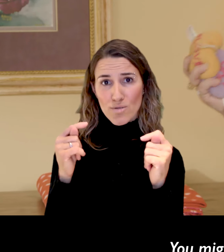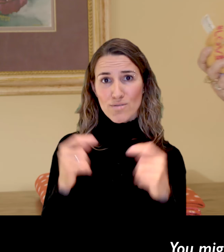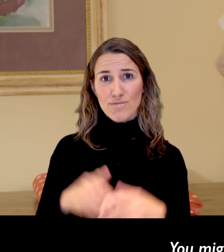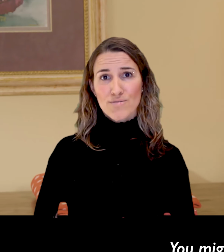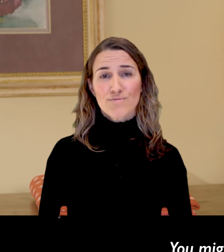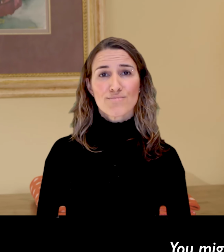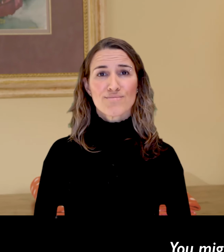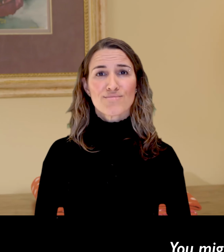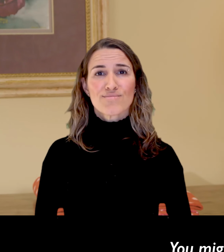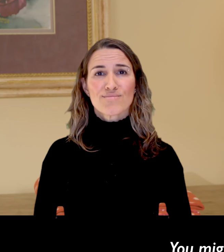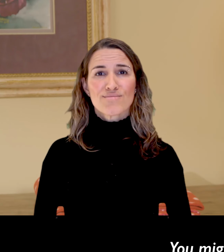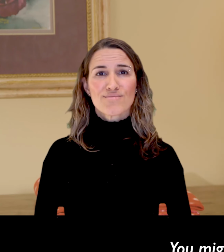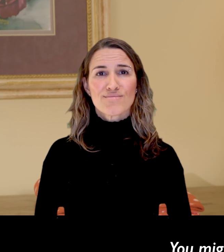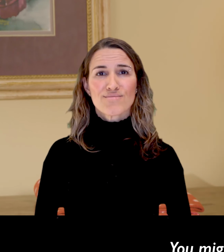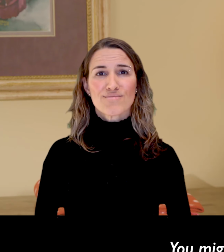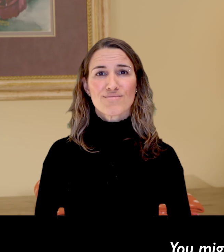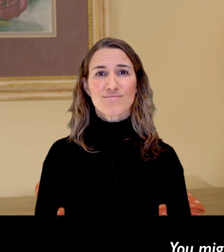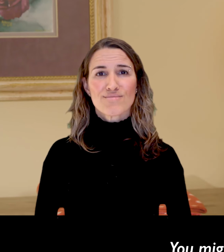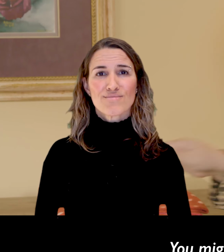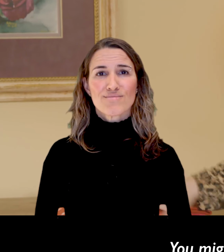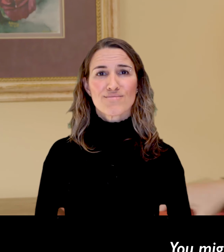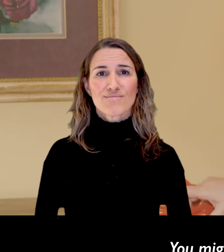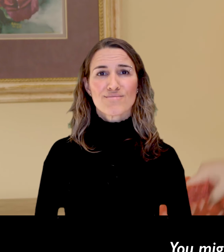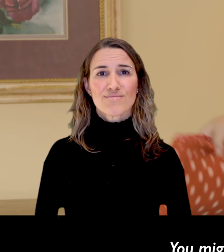some toys